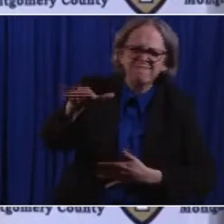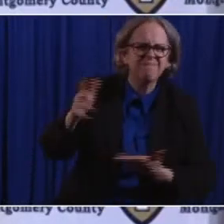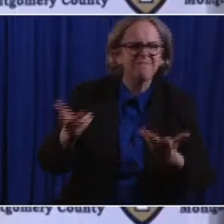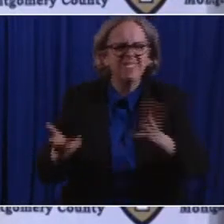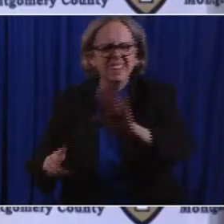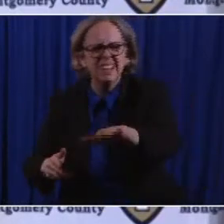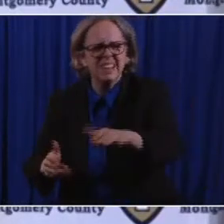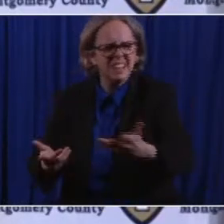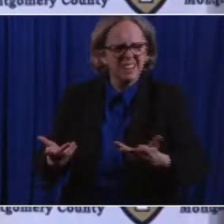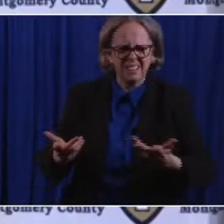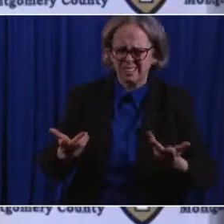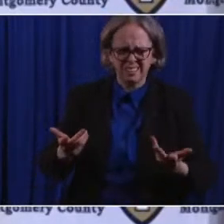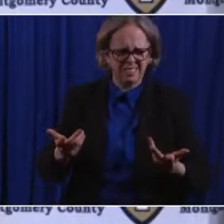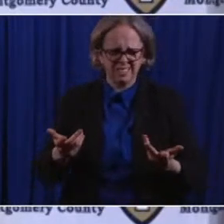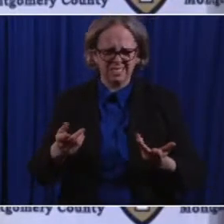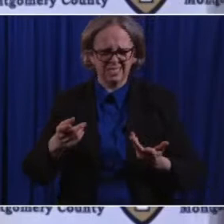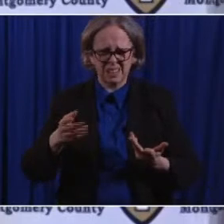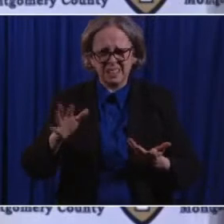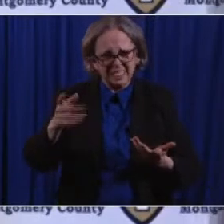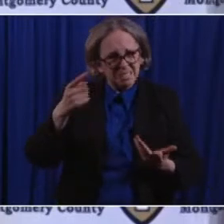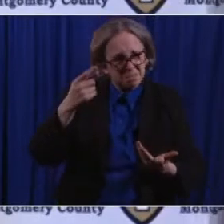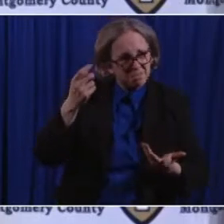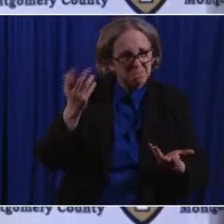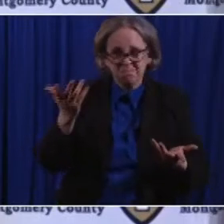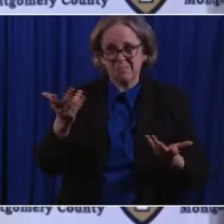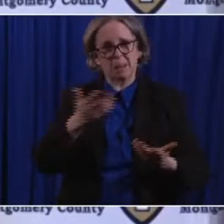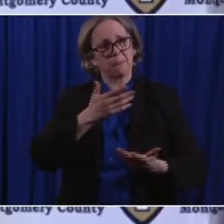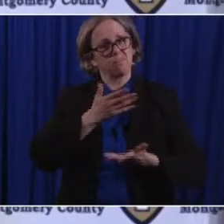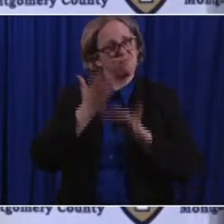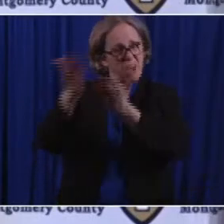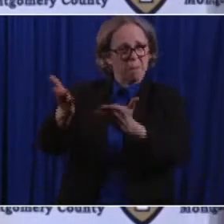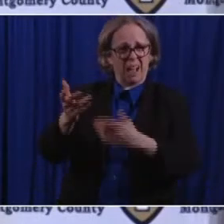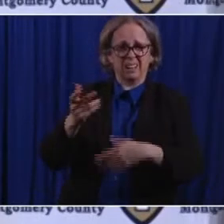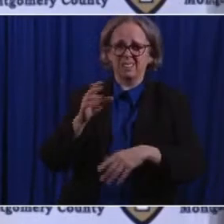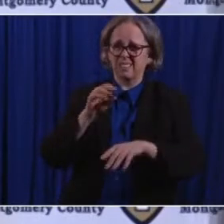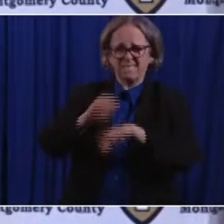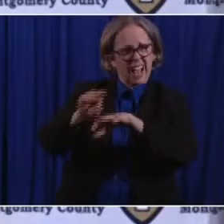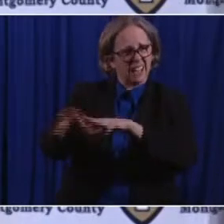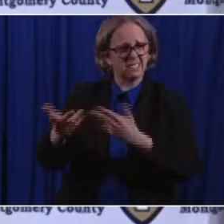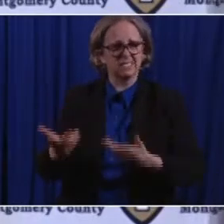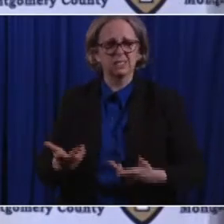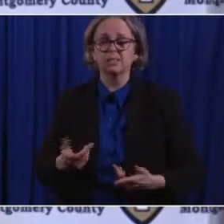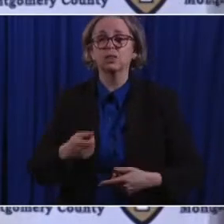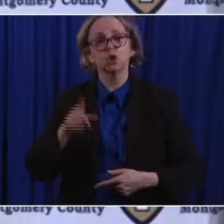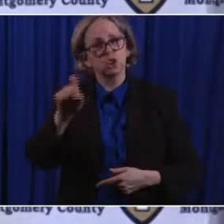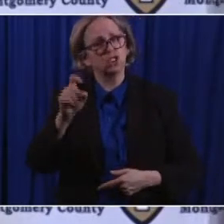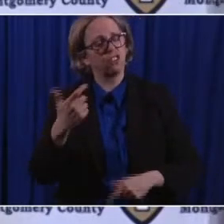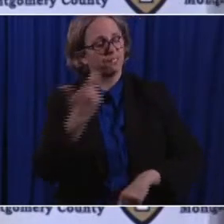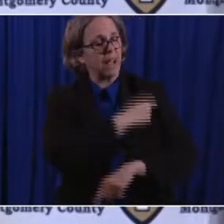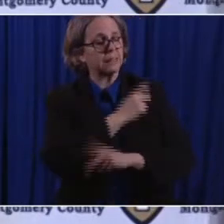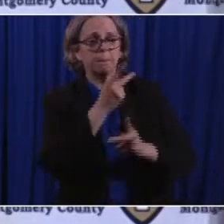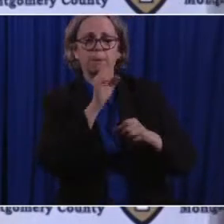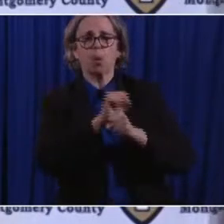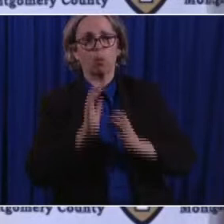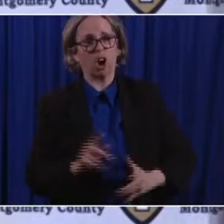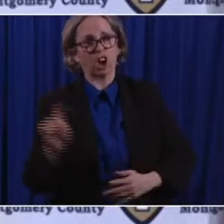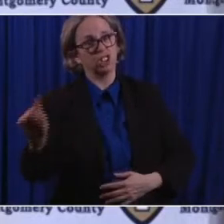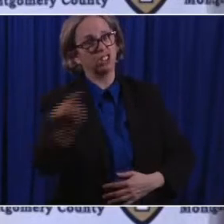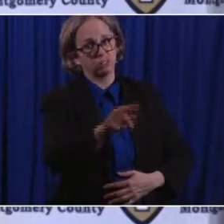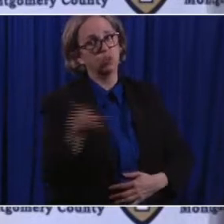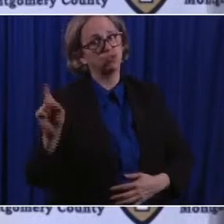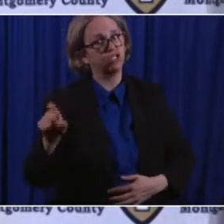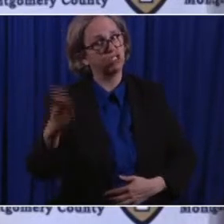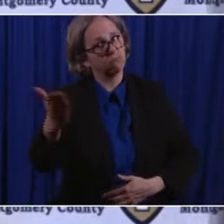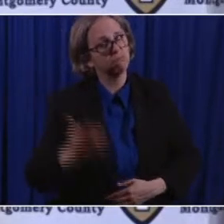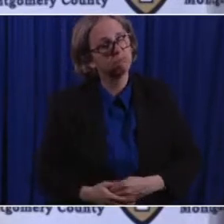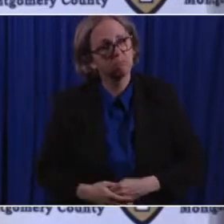vaccinated on the job site, we will get more of our employees vaccinated. And we are willing to